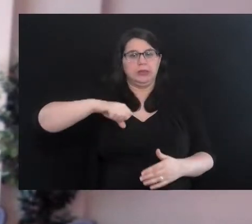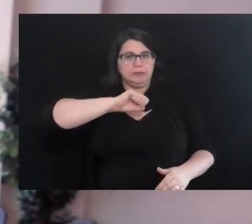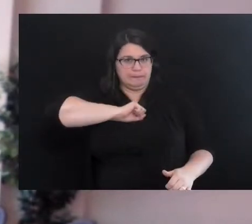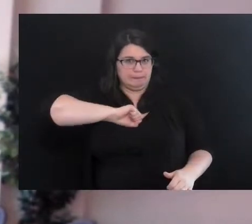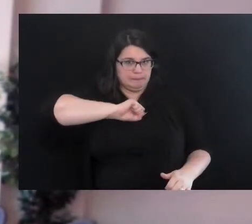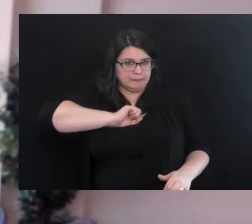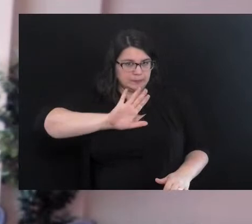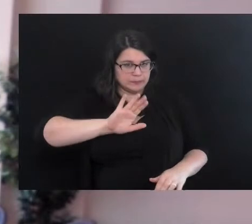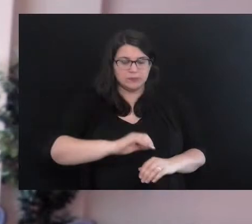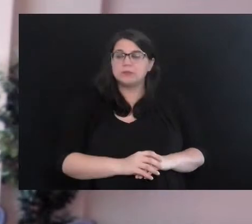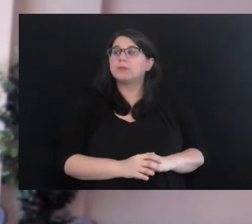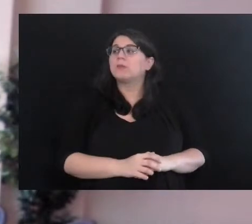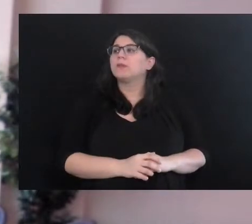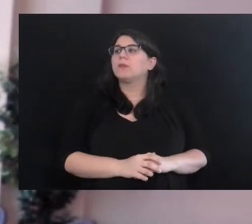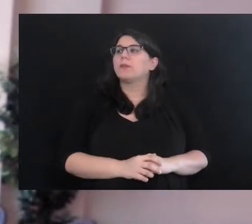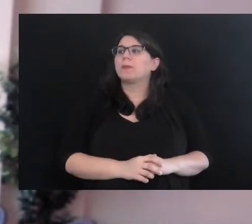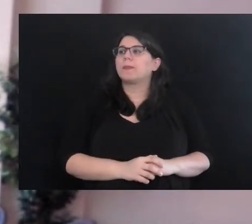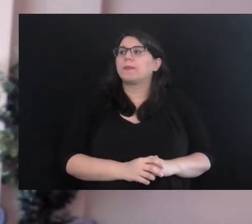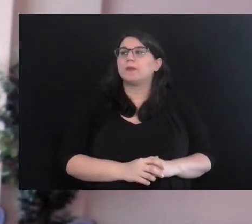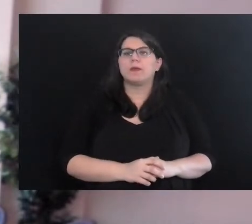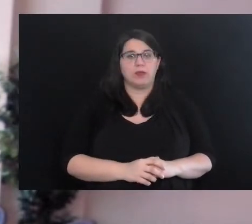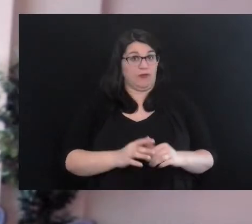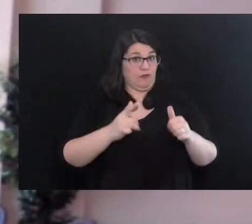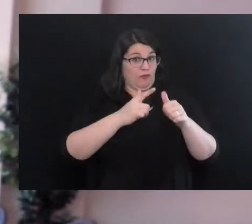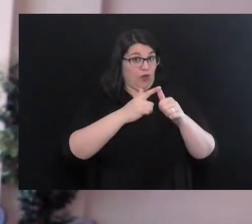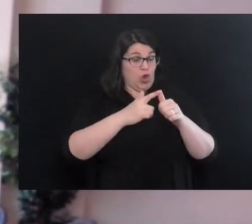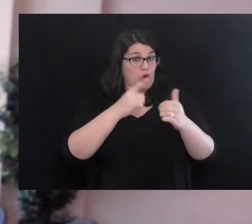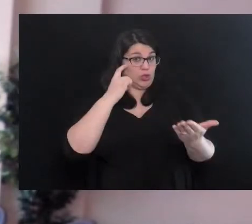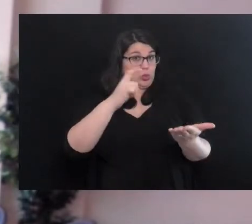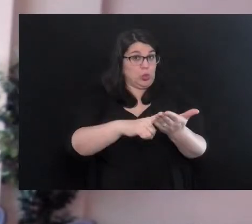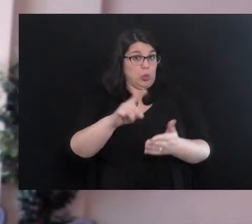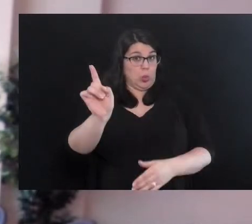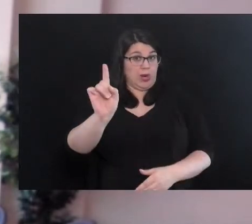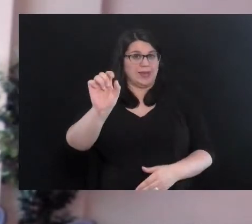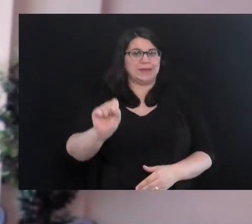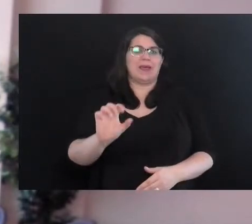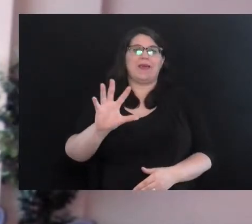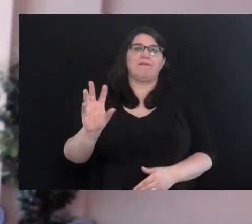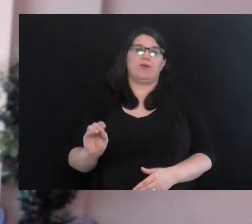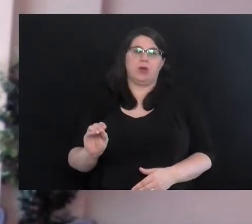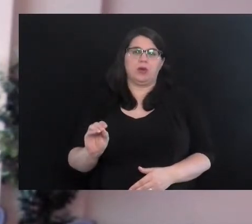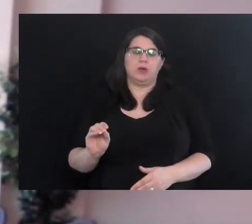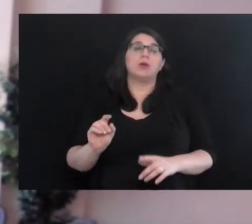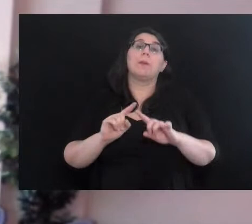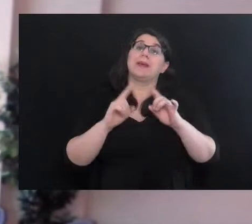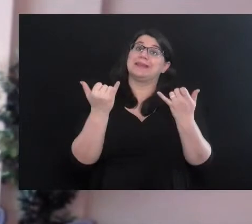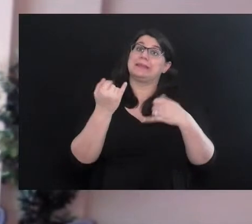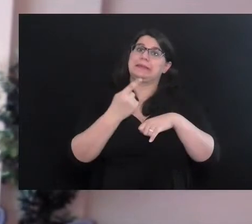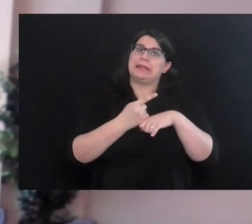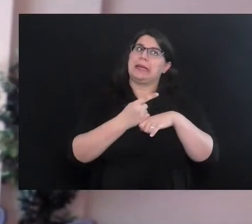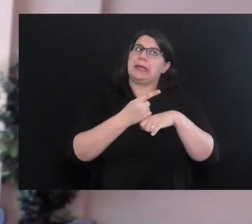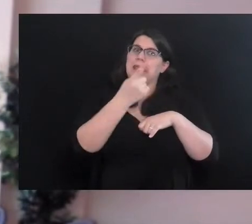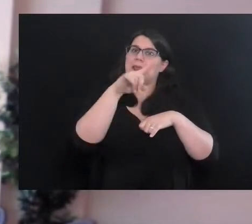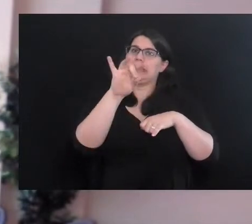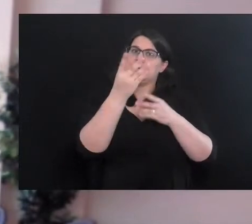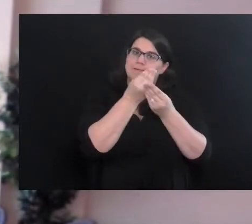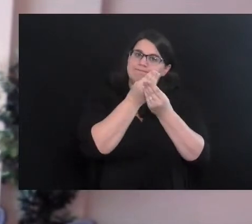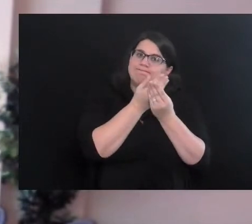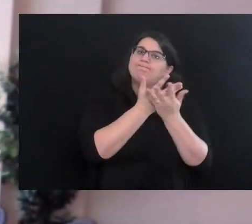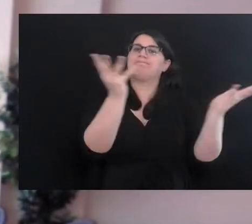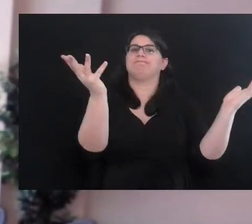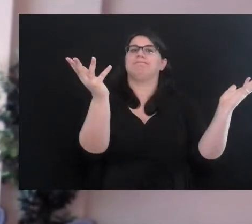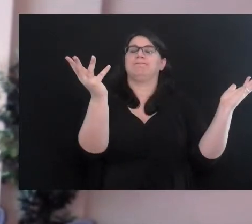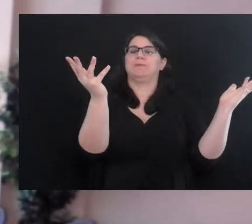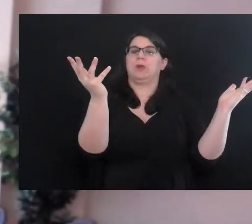The initial observation came from South Africa, but today it was disclosed that a week before